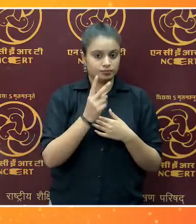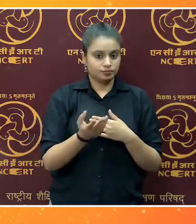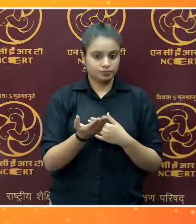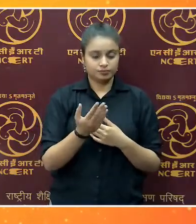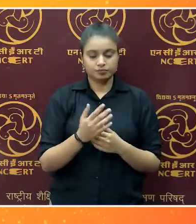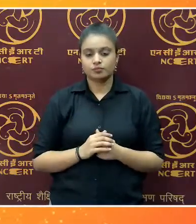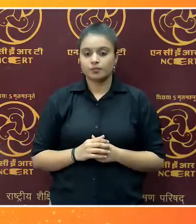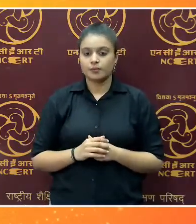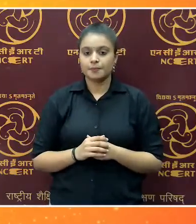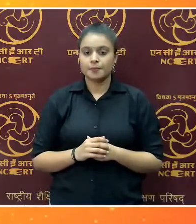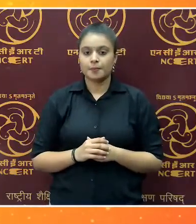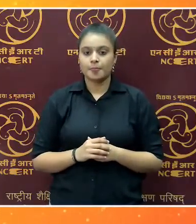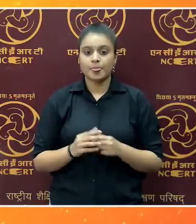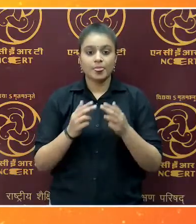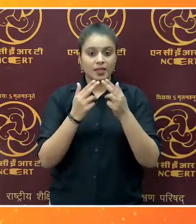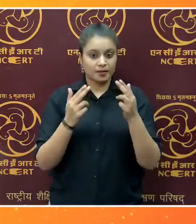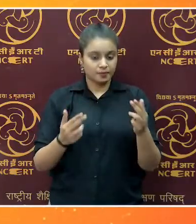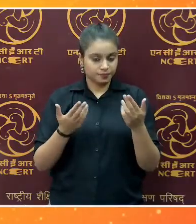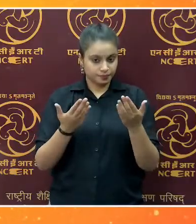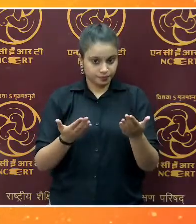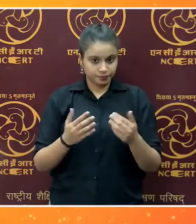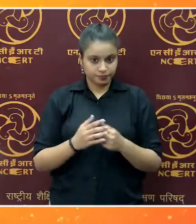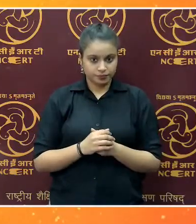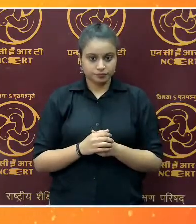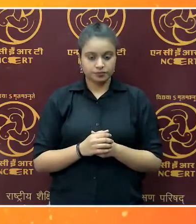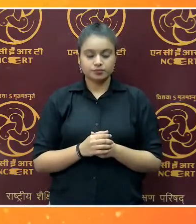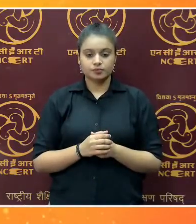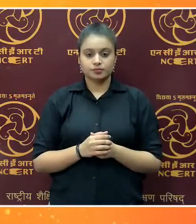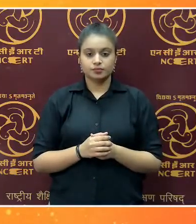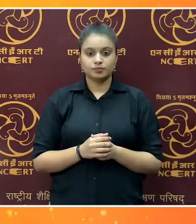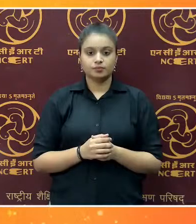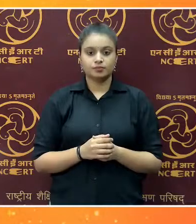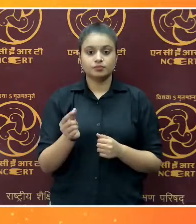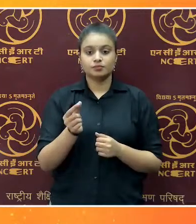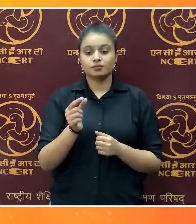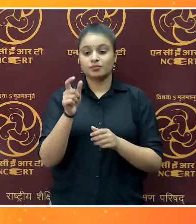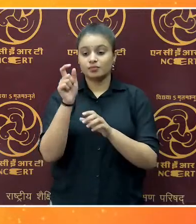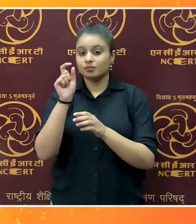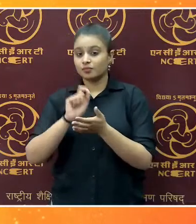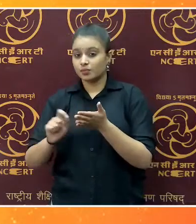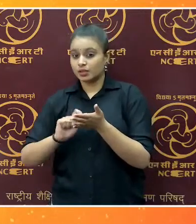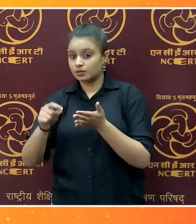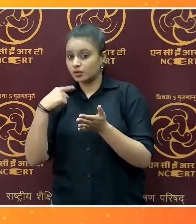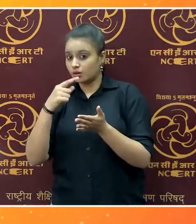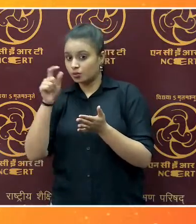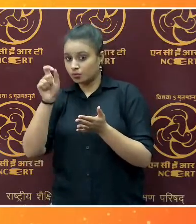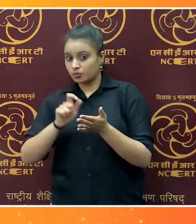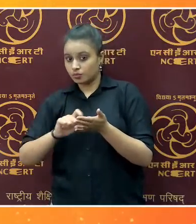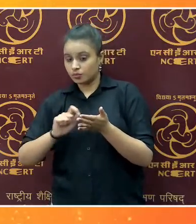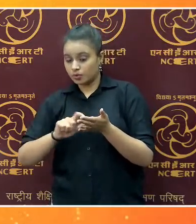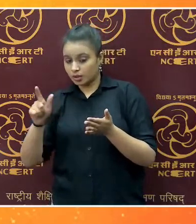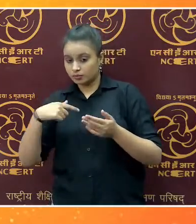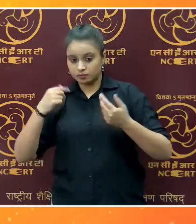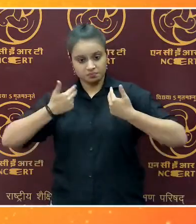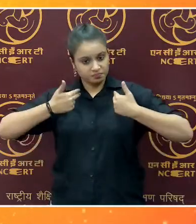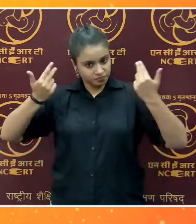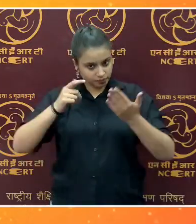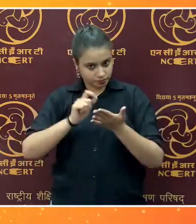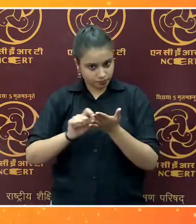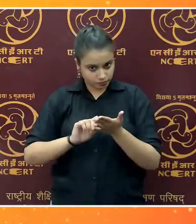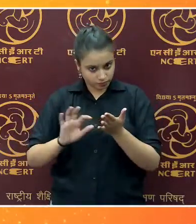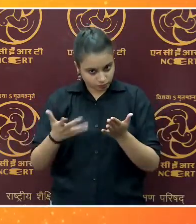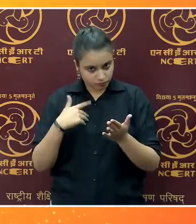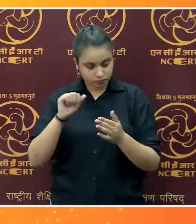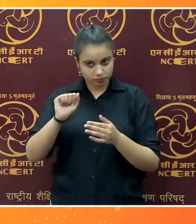story. This is Dr. Dolittle by Hugh Lofting, who is a famous author